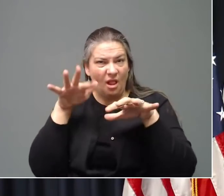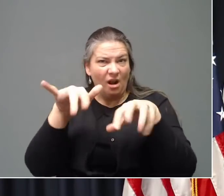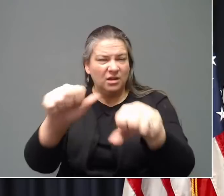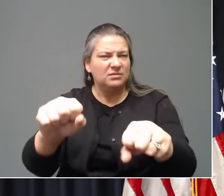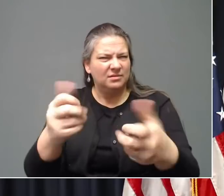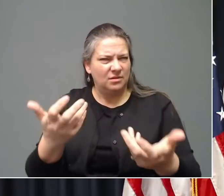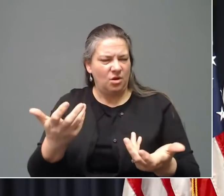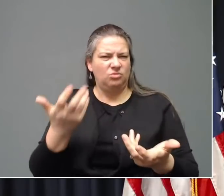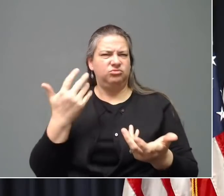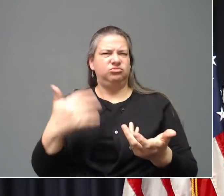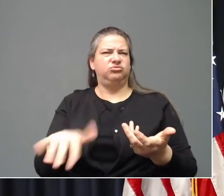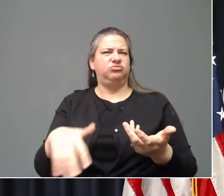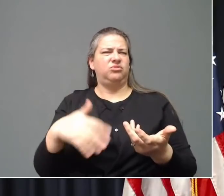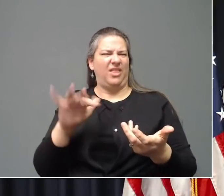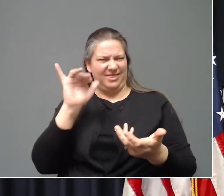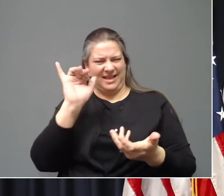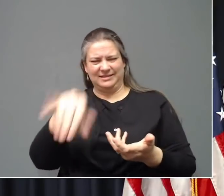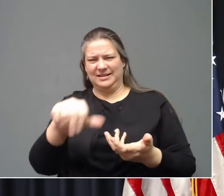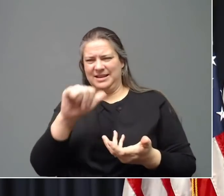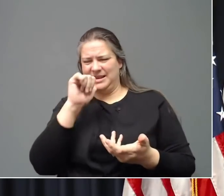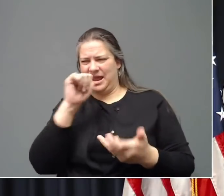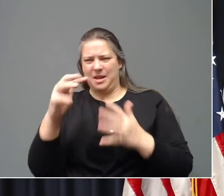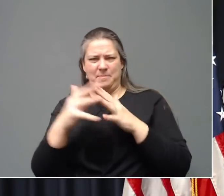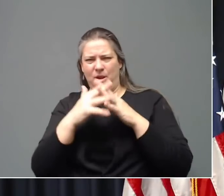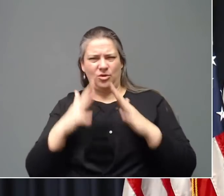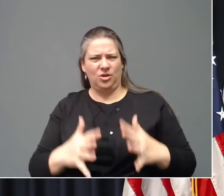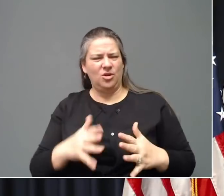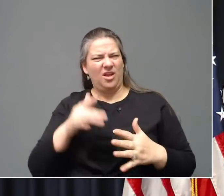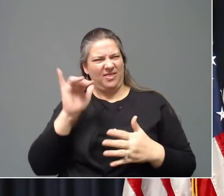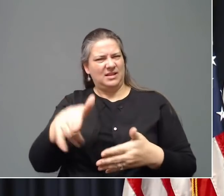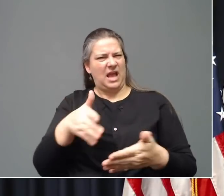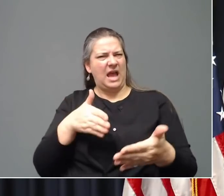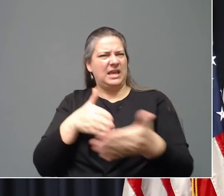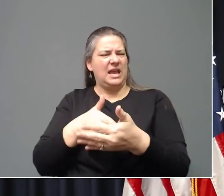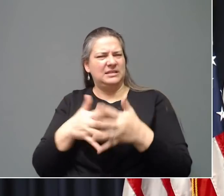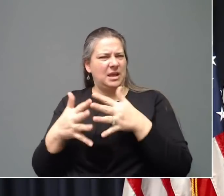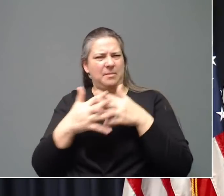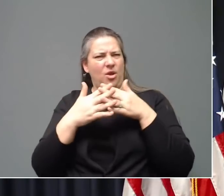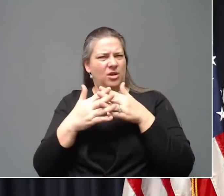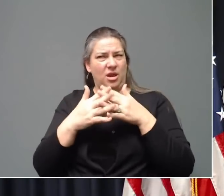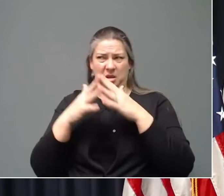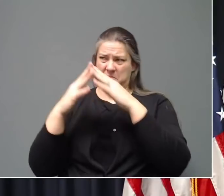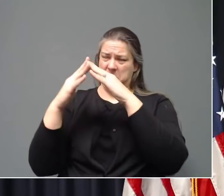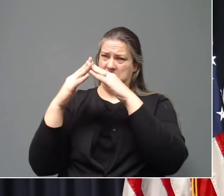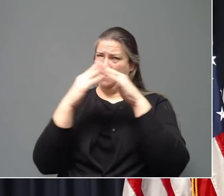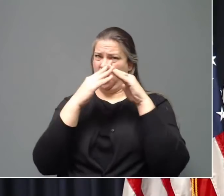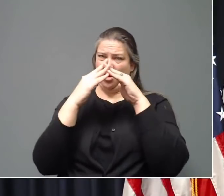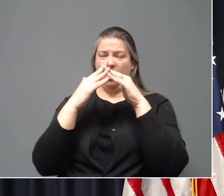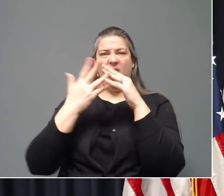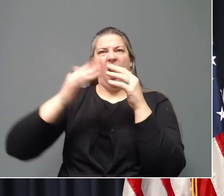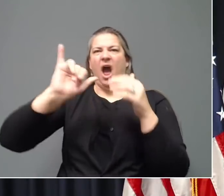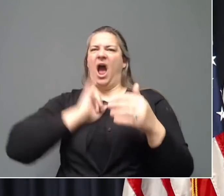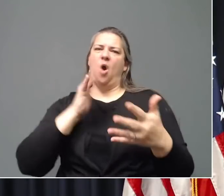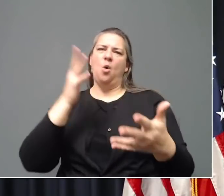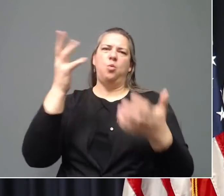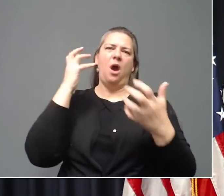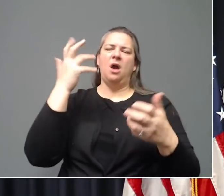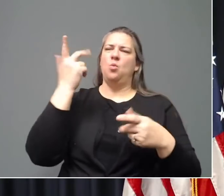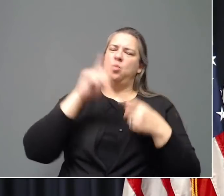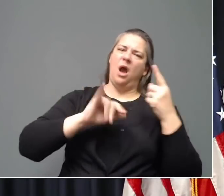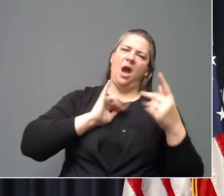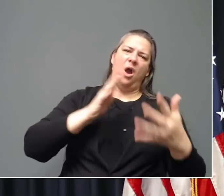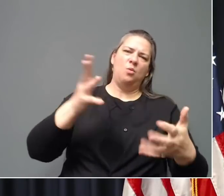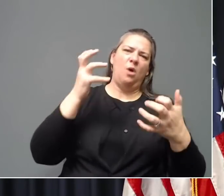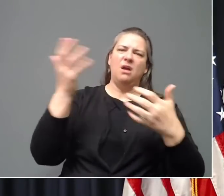not American. It was anti-American. America isn't, I get what I want whenever I want, regardless of how